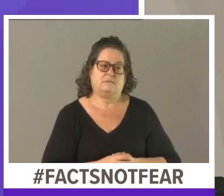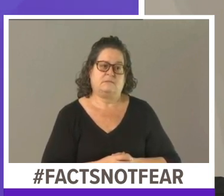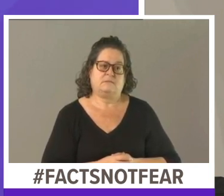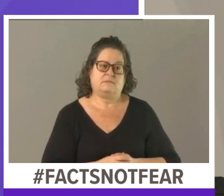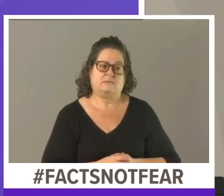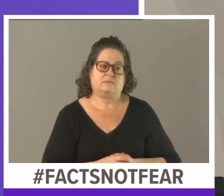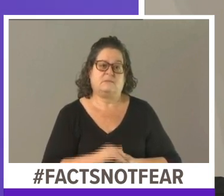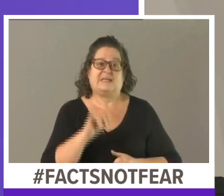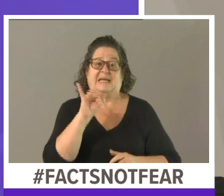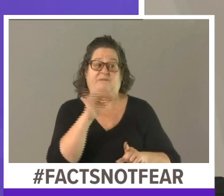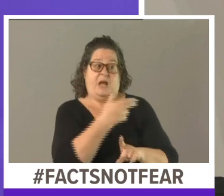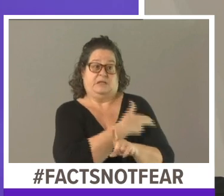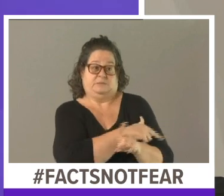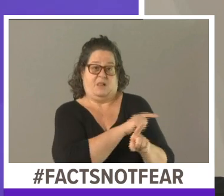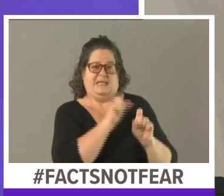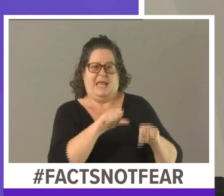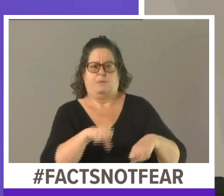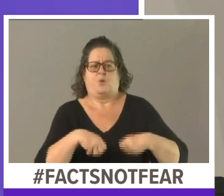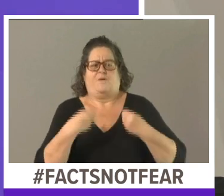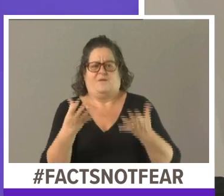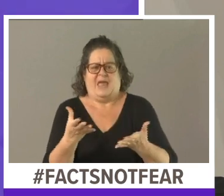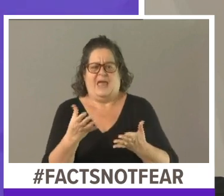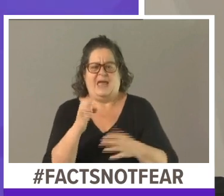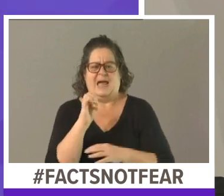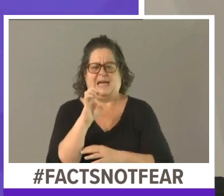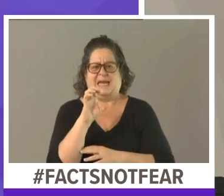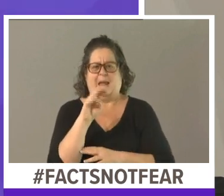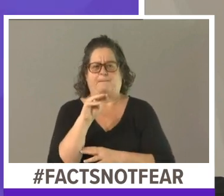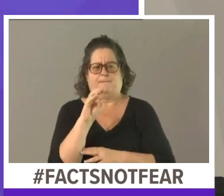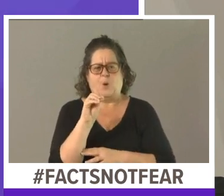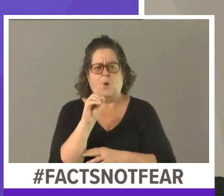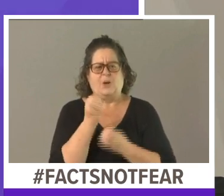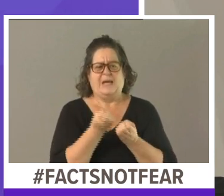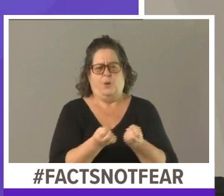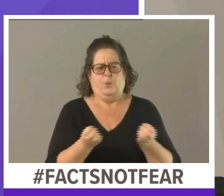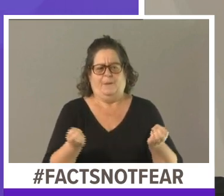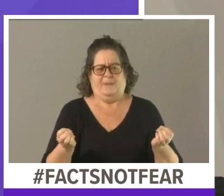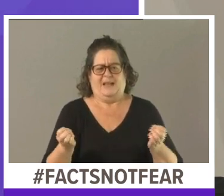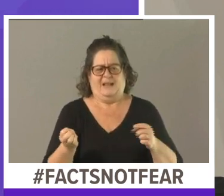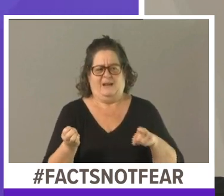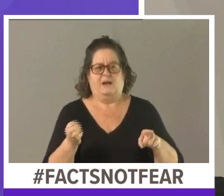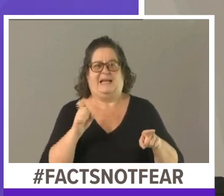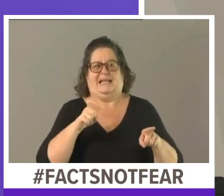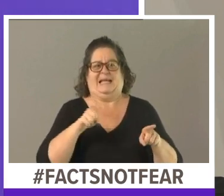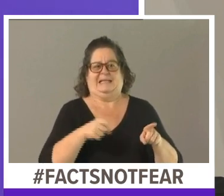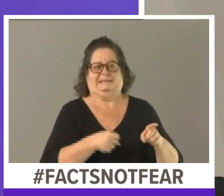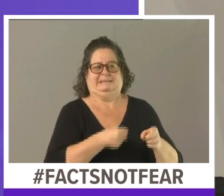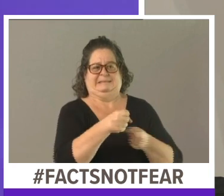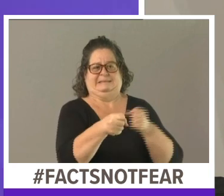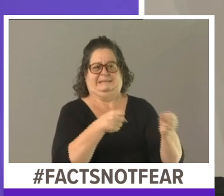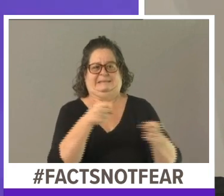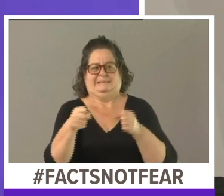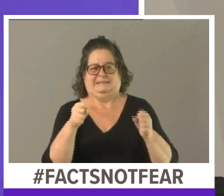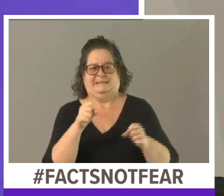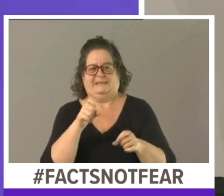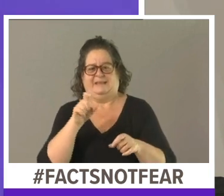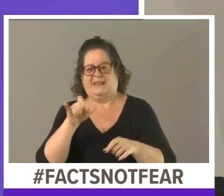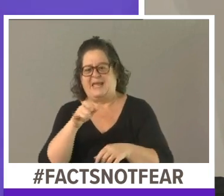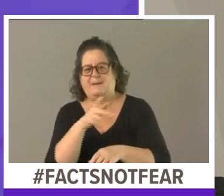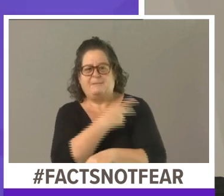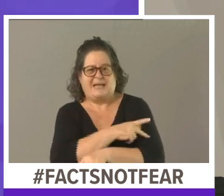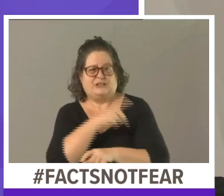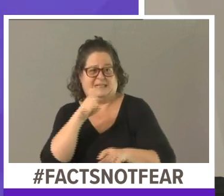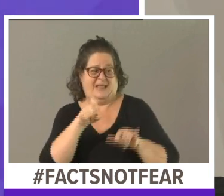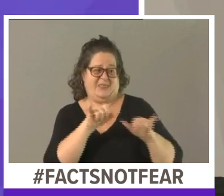that type of staffing that could support those activities. So those will be on the ground within the next week to